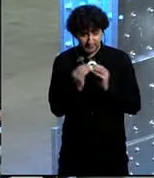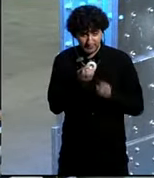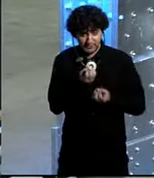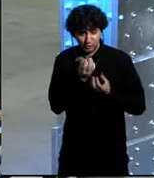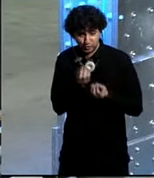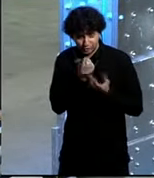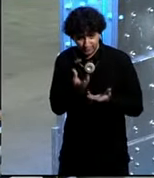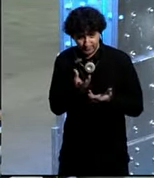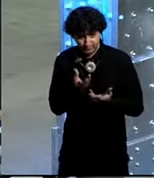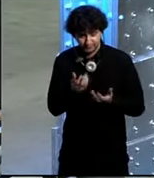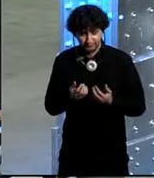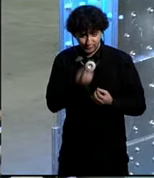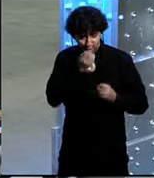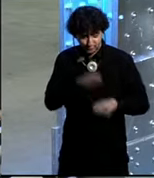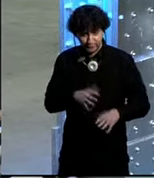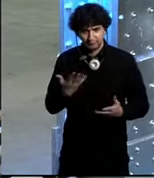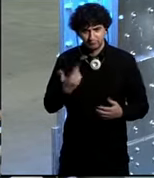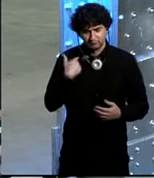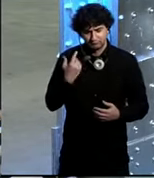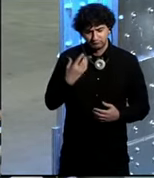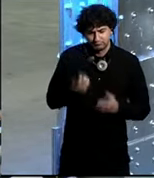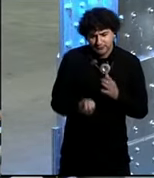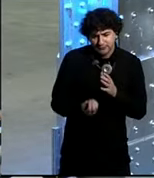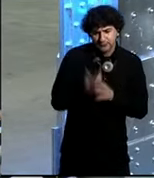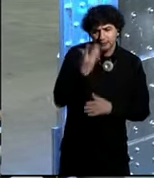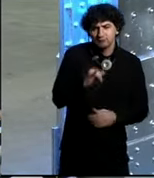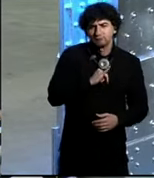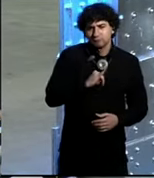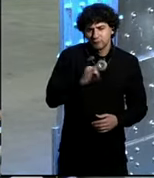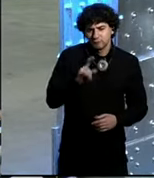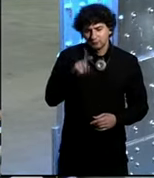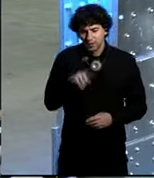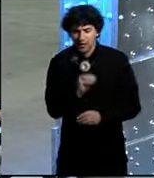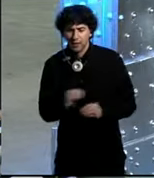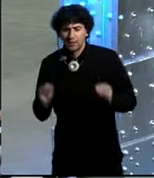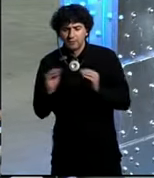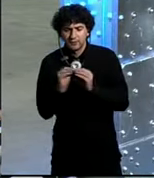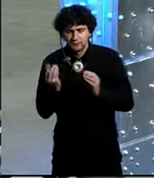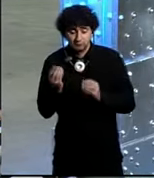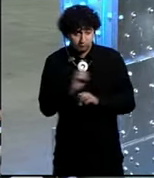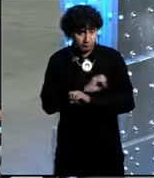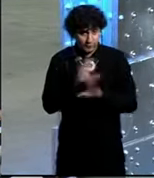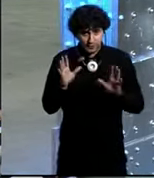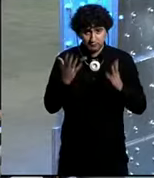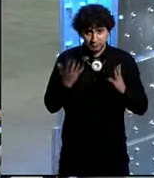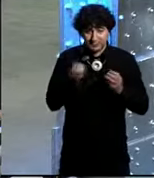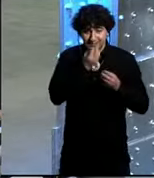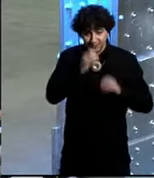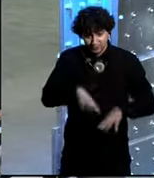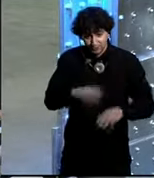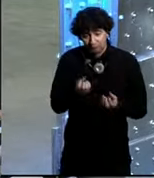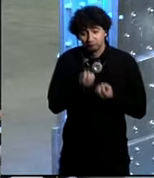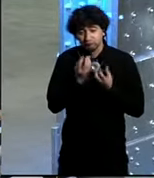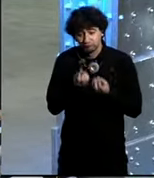do with storytelling. The objective could be the creation of an identity, the